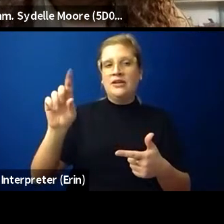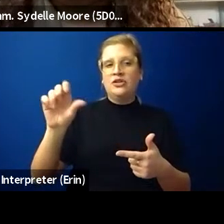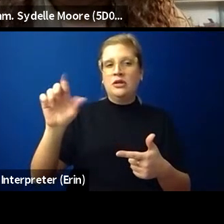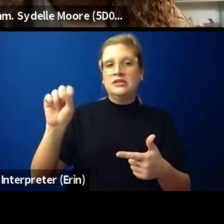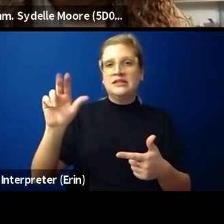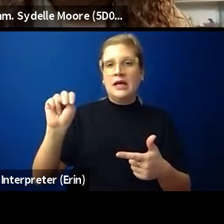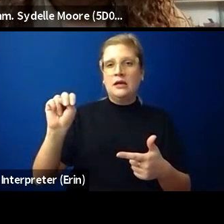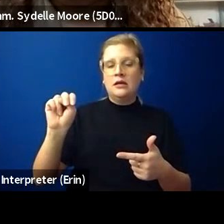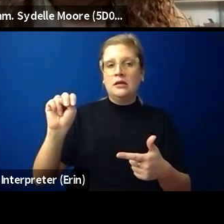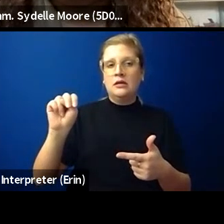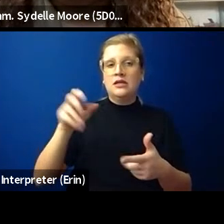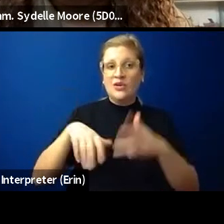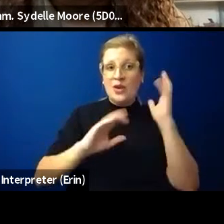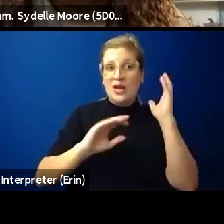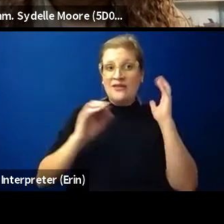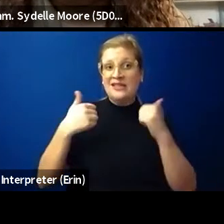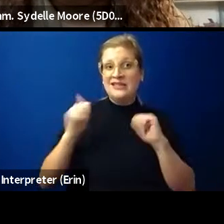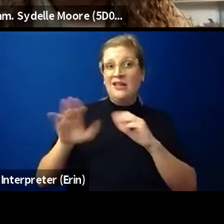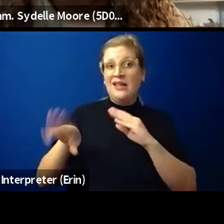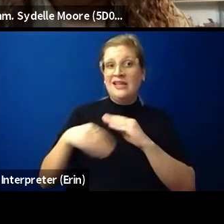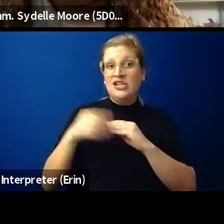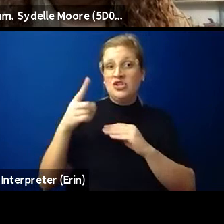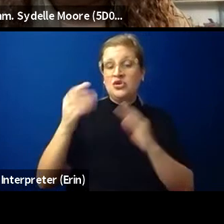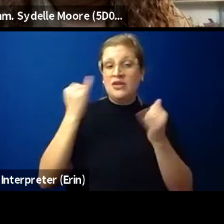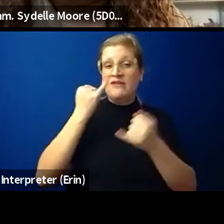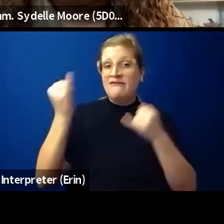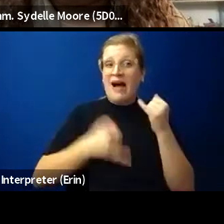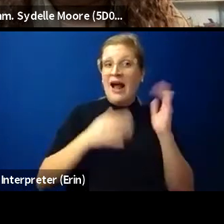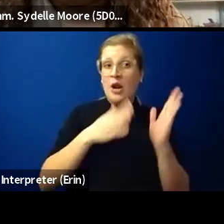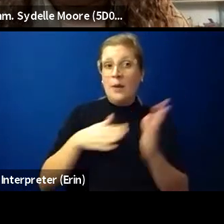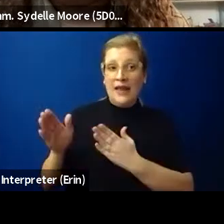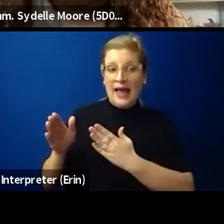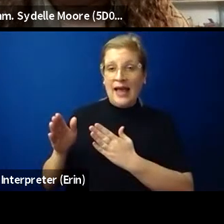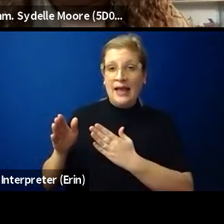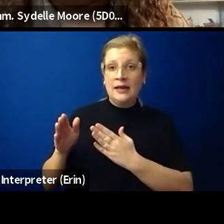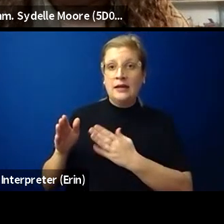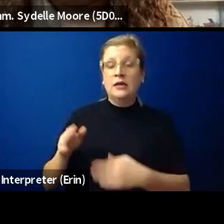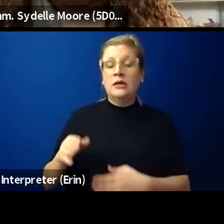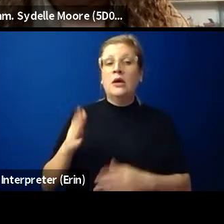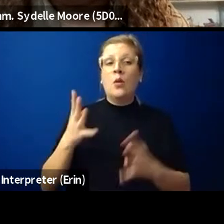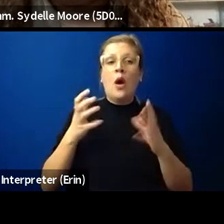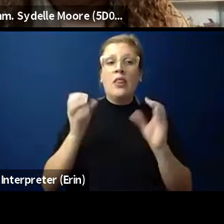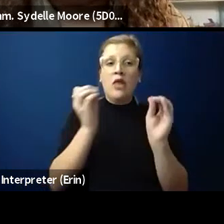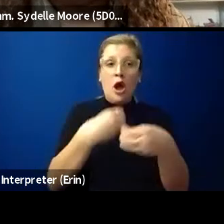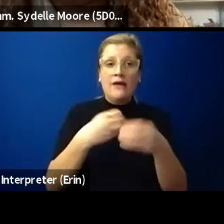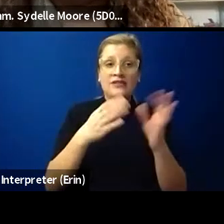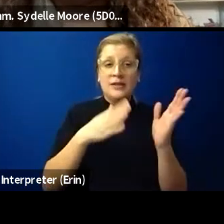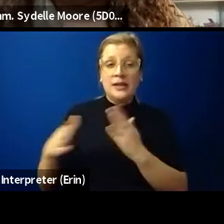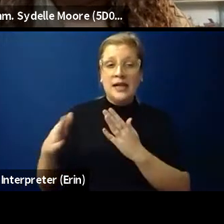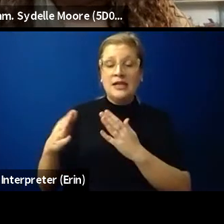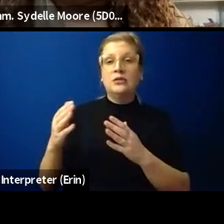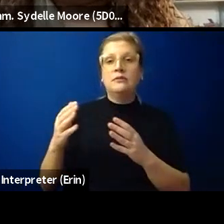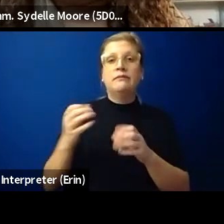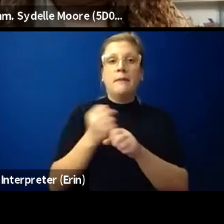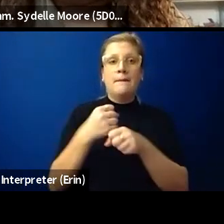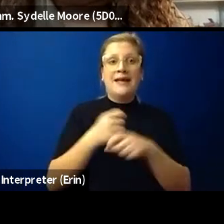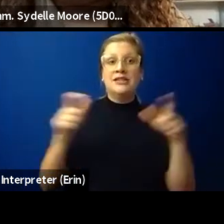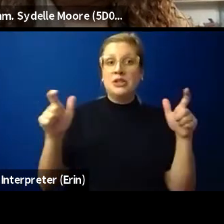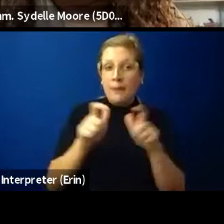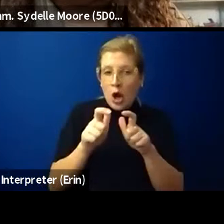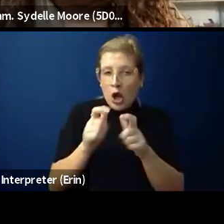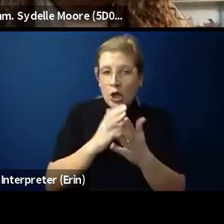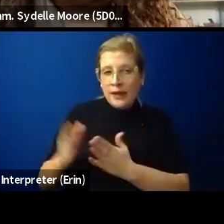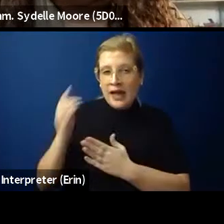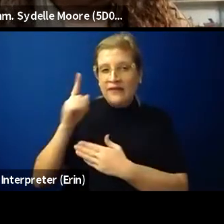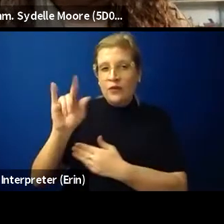of the comprehensive plan. ANC 5D requests that the DC Council direct the Office of Planning to complete a small area plan for the Ivy City